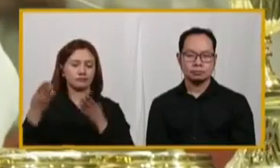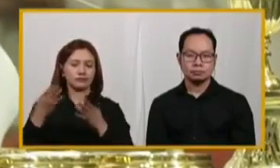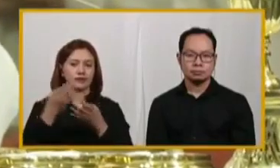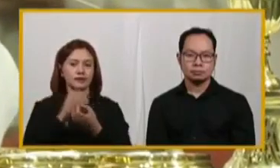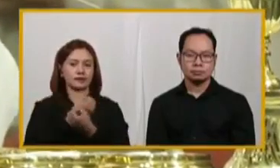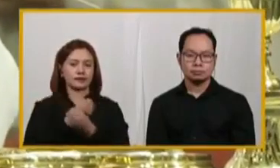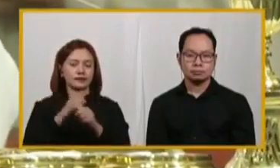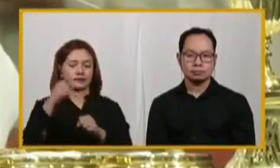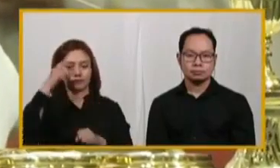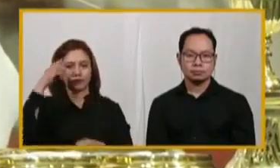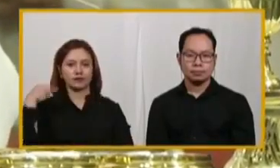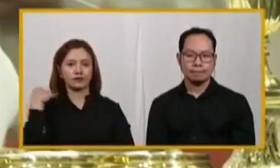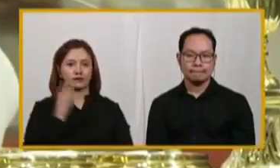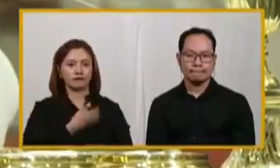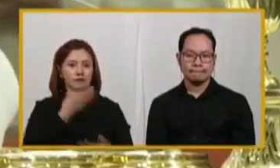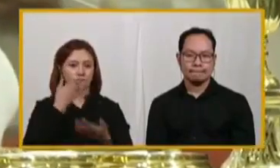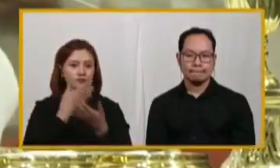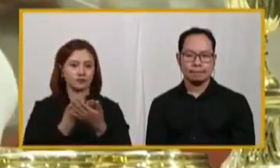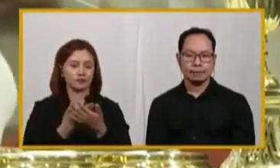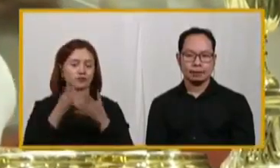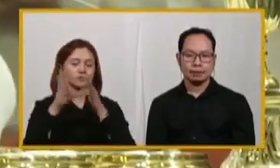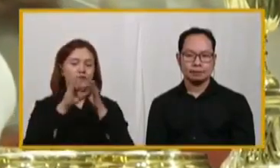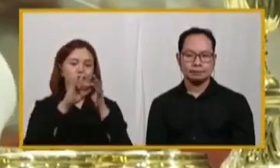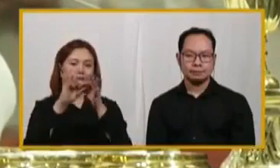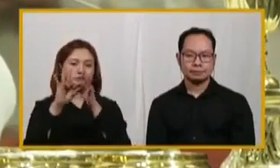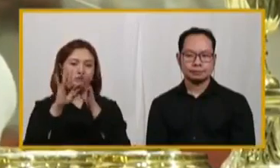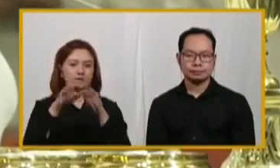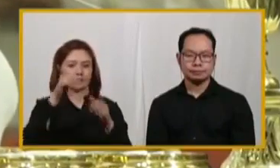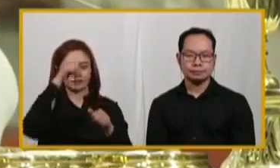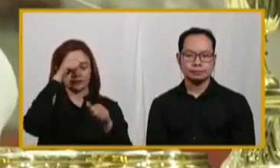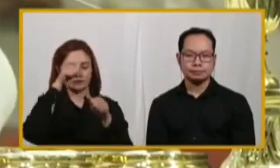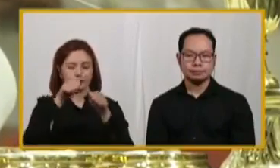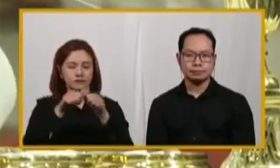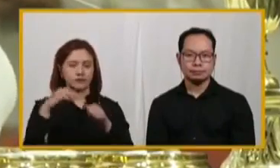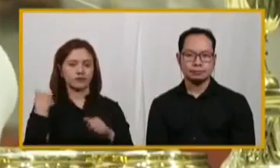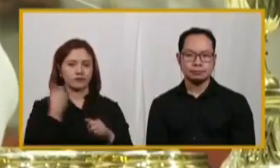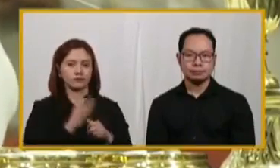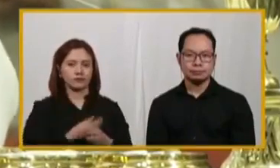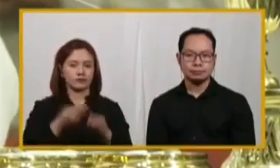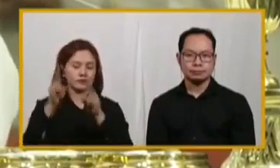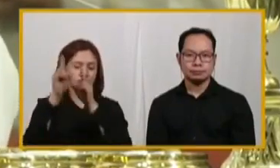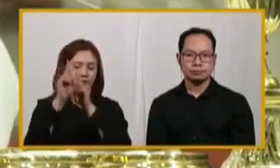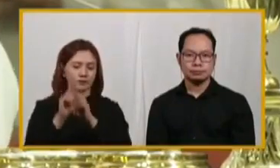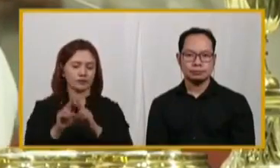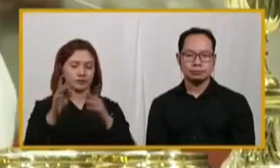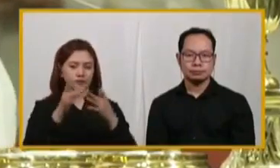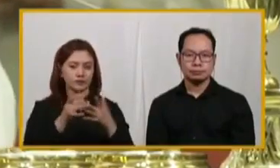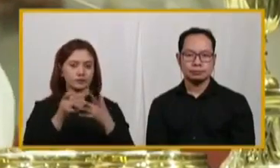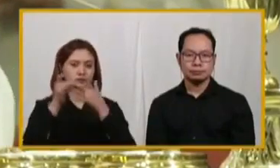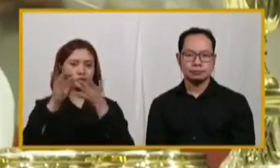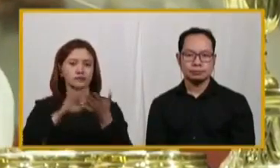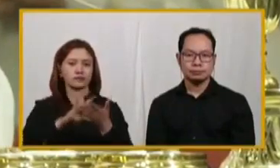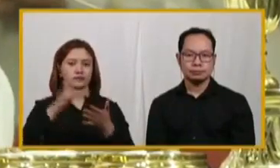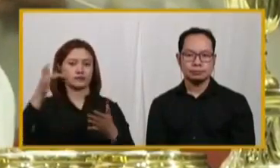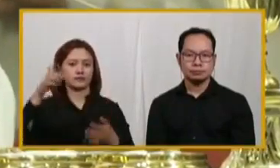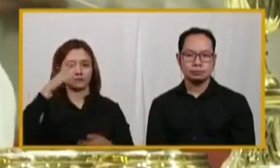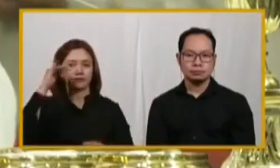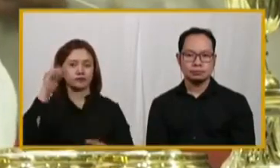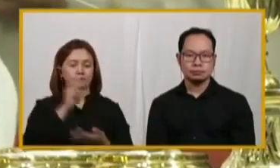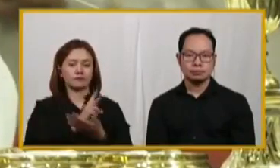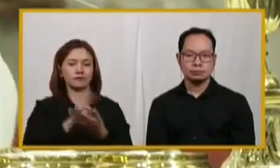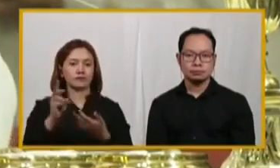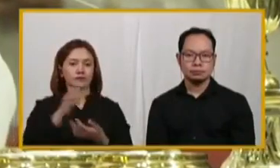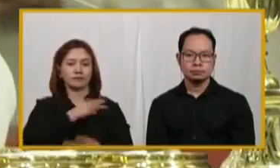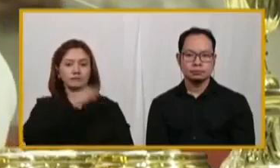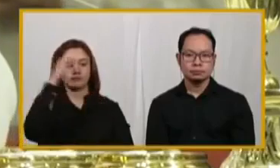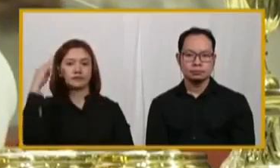sake, and in communion with those whose memory we venerate, especially the glorious ever Virgin Mary,